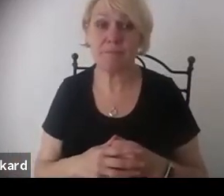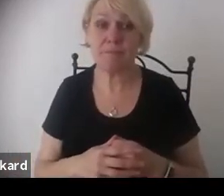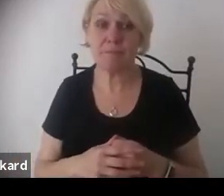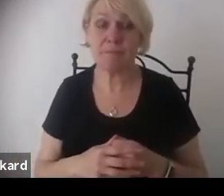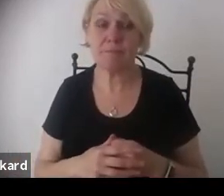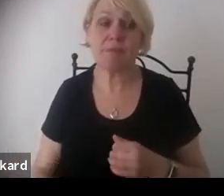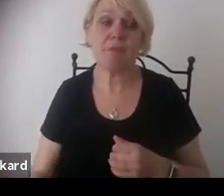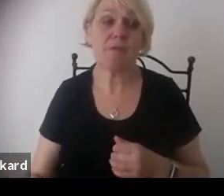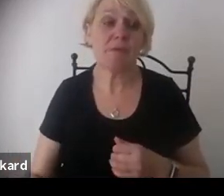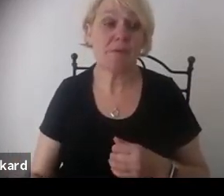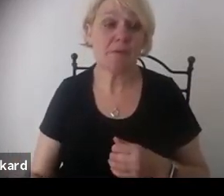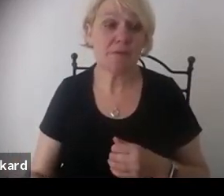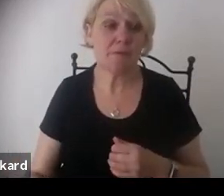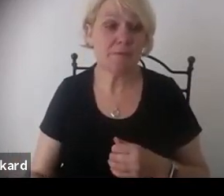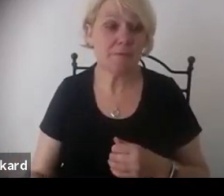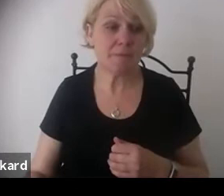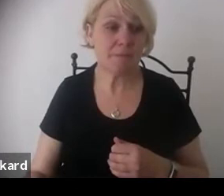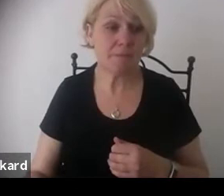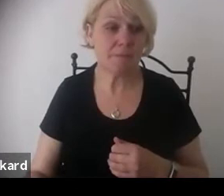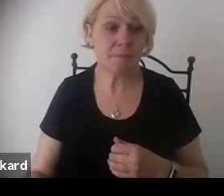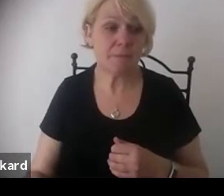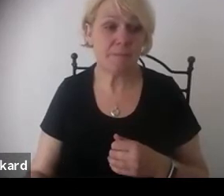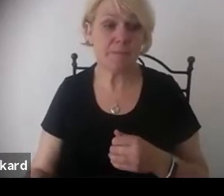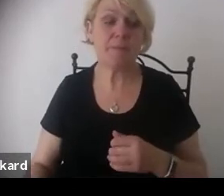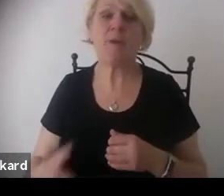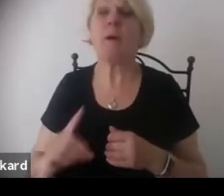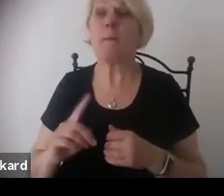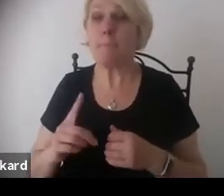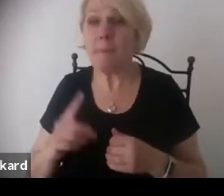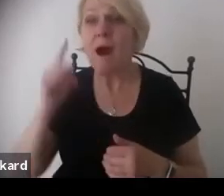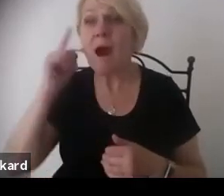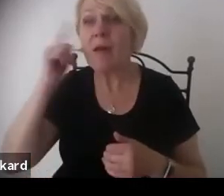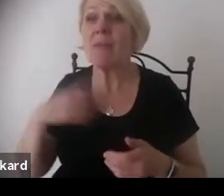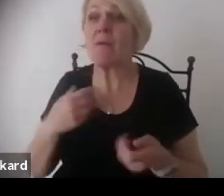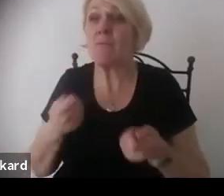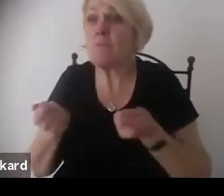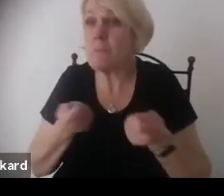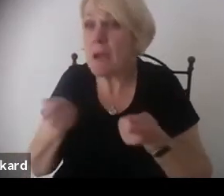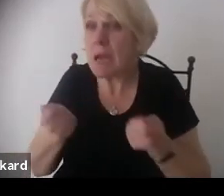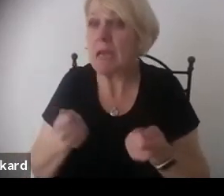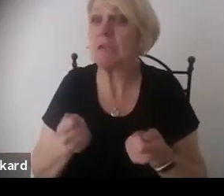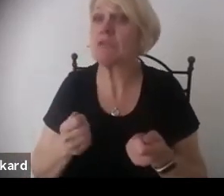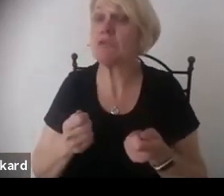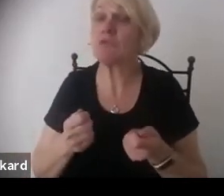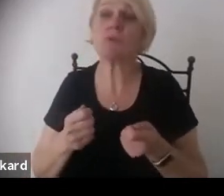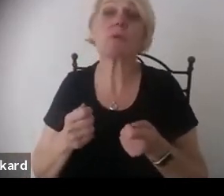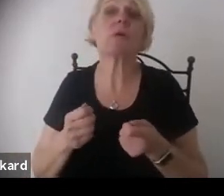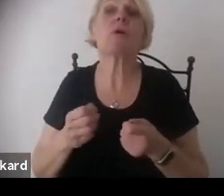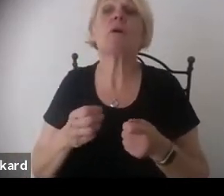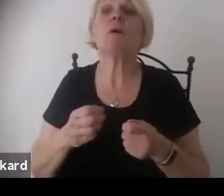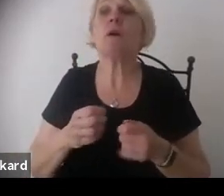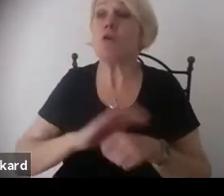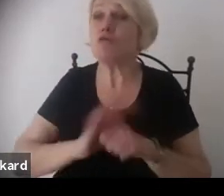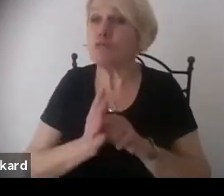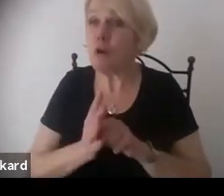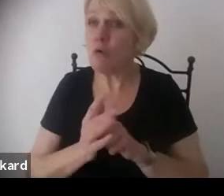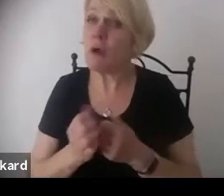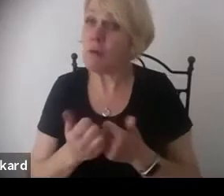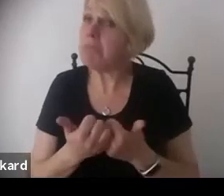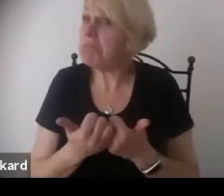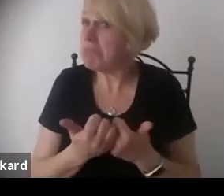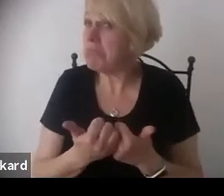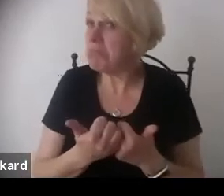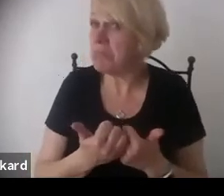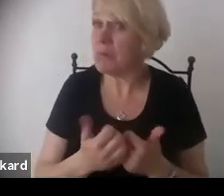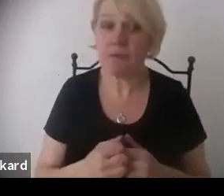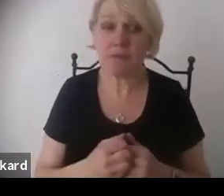we've managed the pandemic well. the feedback from service users is that they